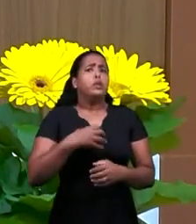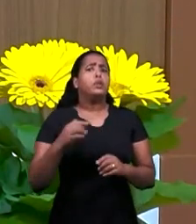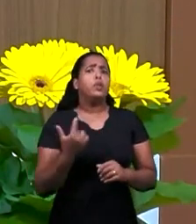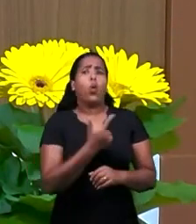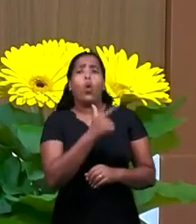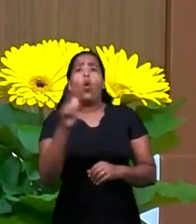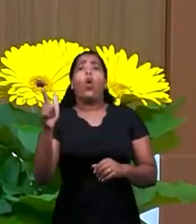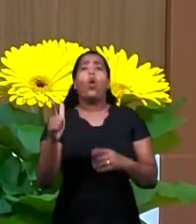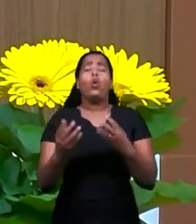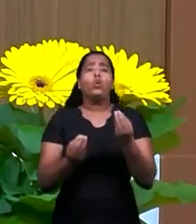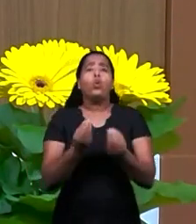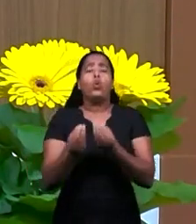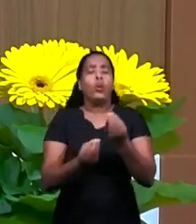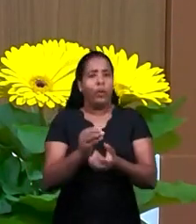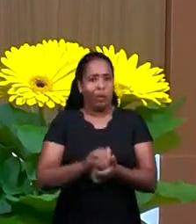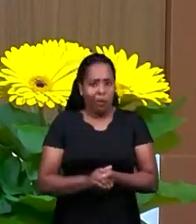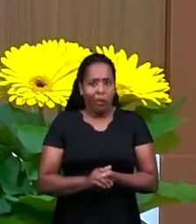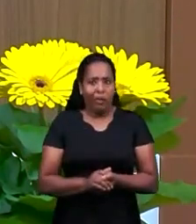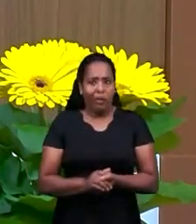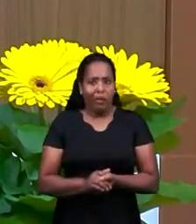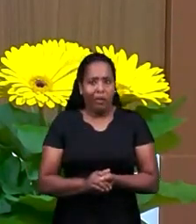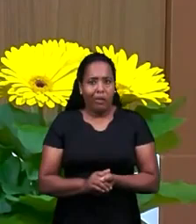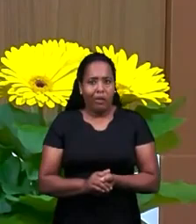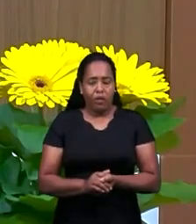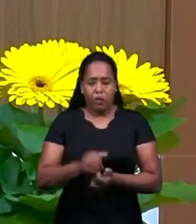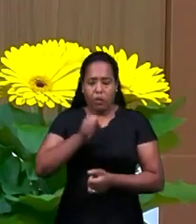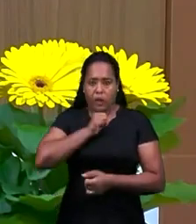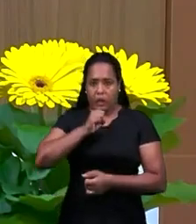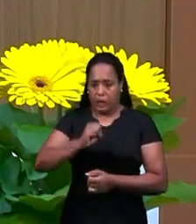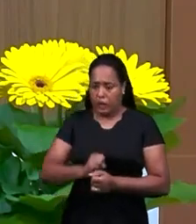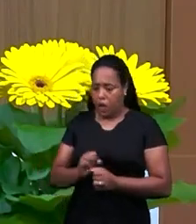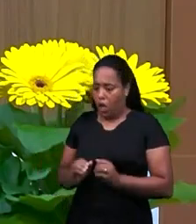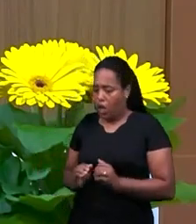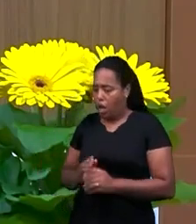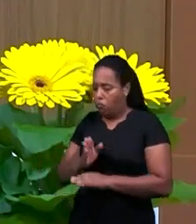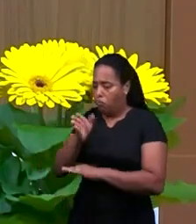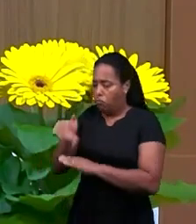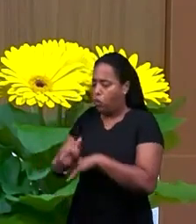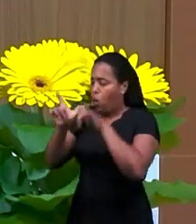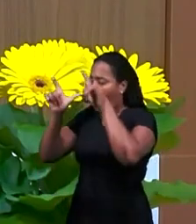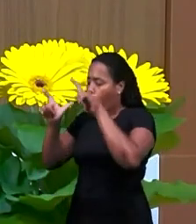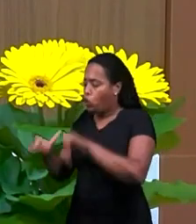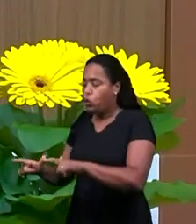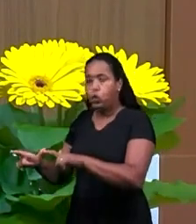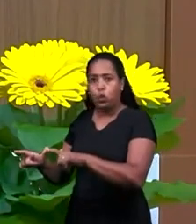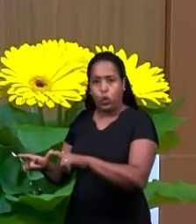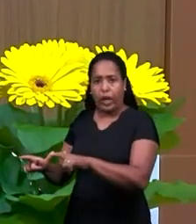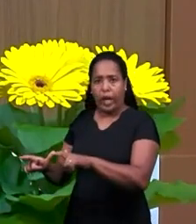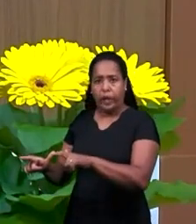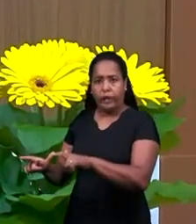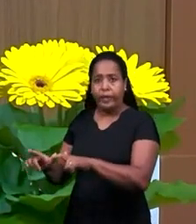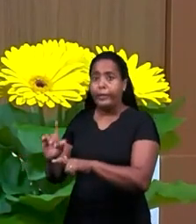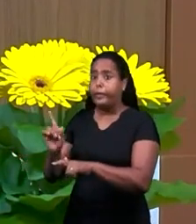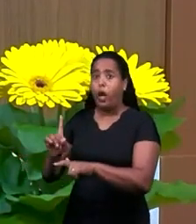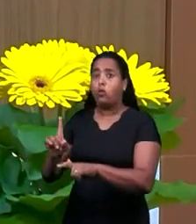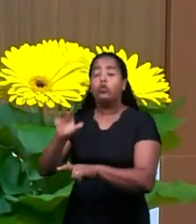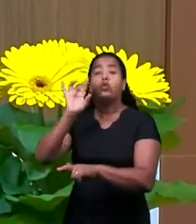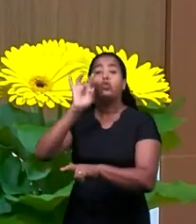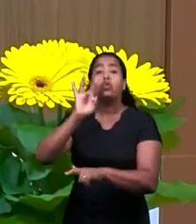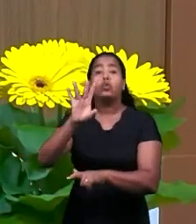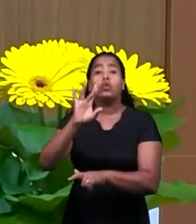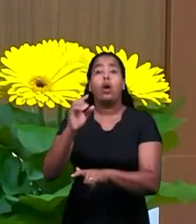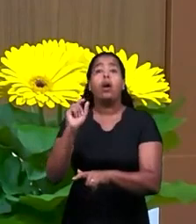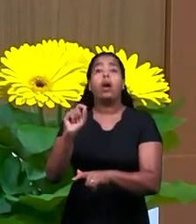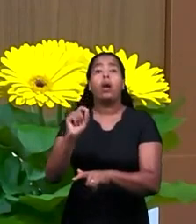But in another sense, the priest could not enter the Holy of Holies. Only the high priest